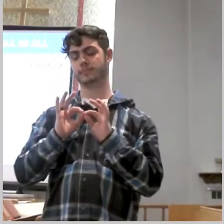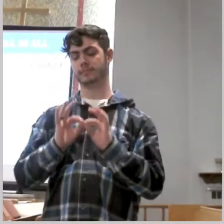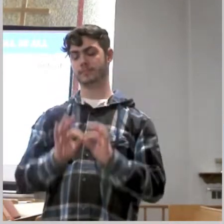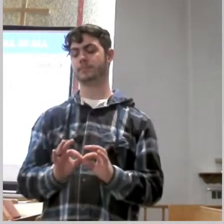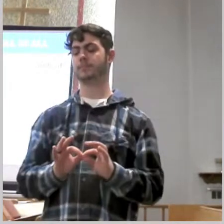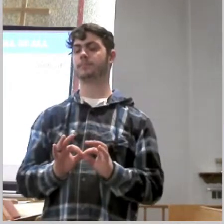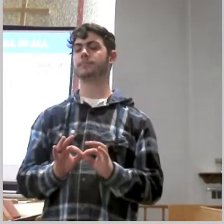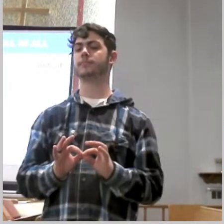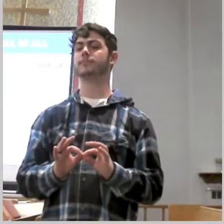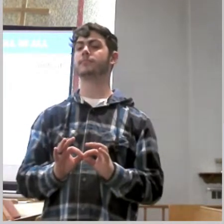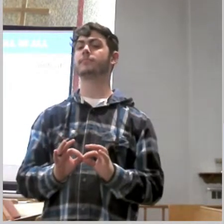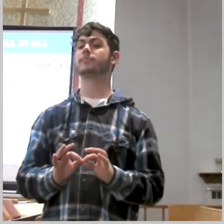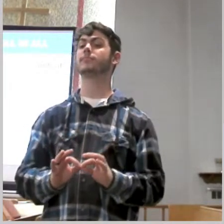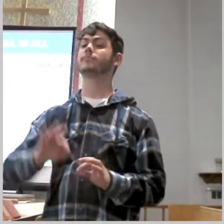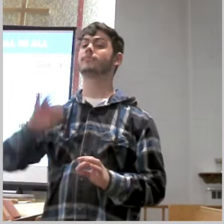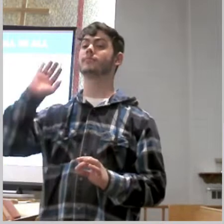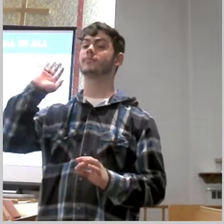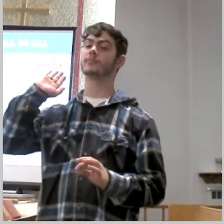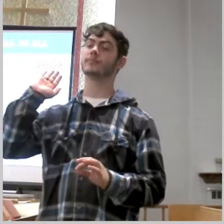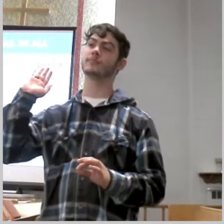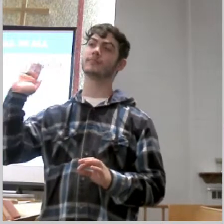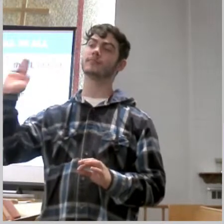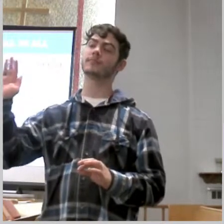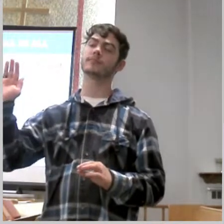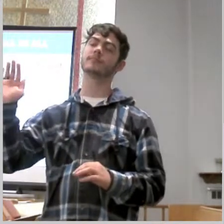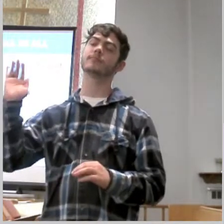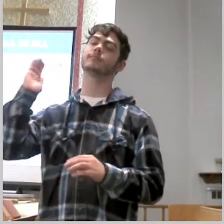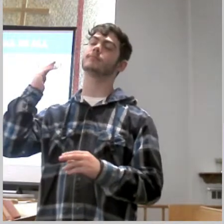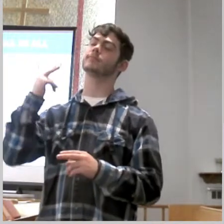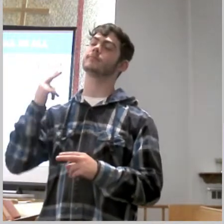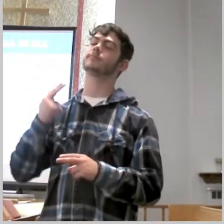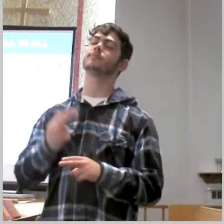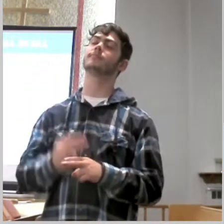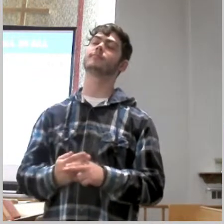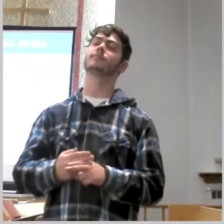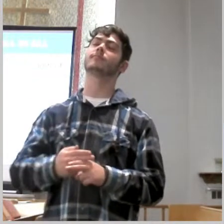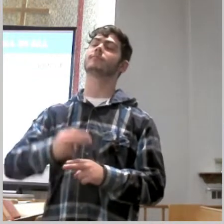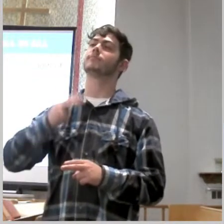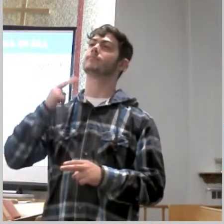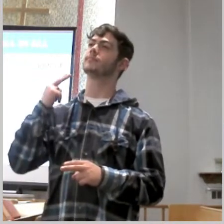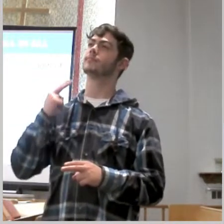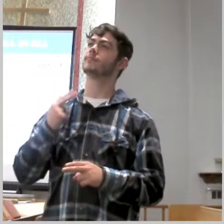name. Worthy.